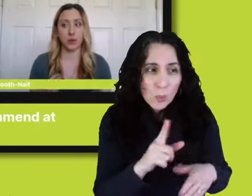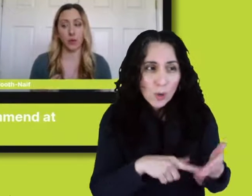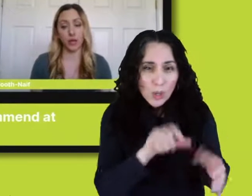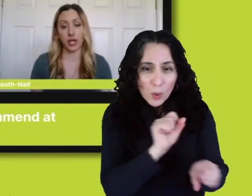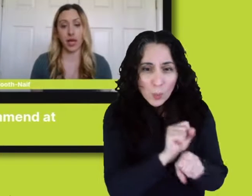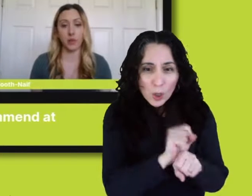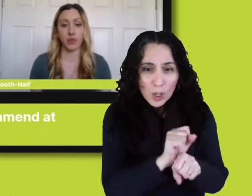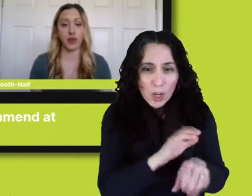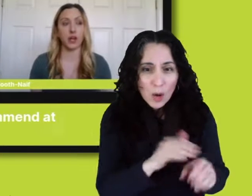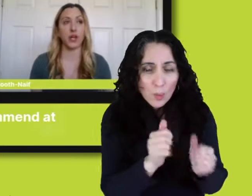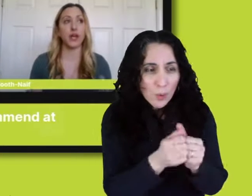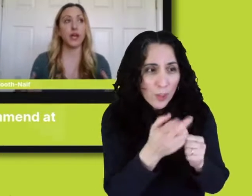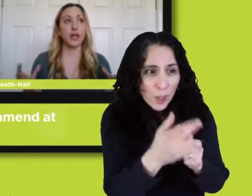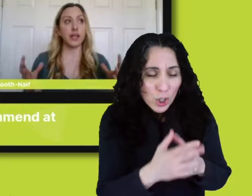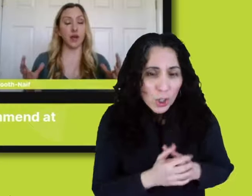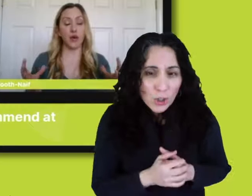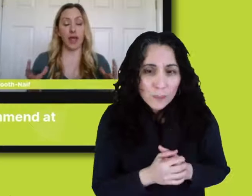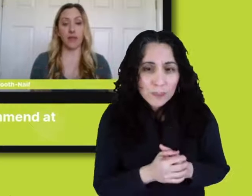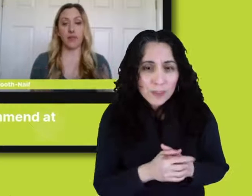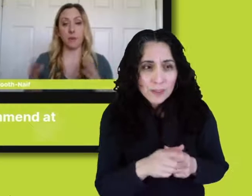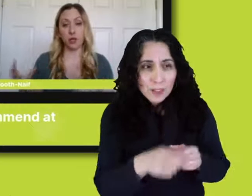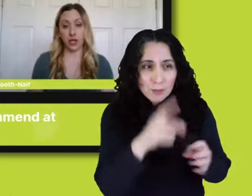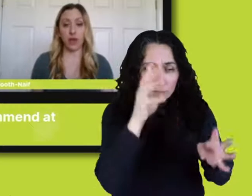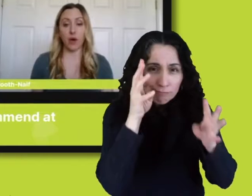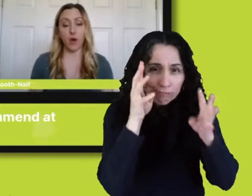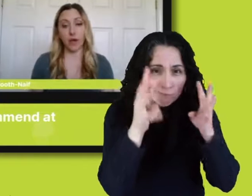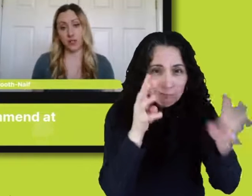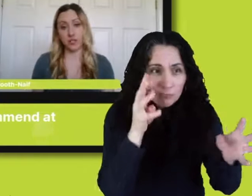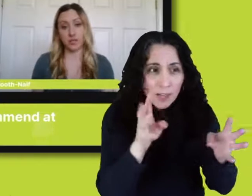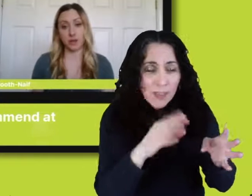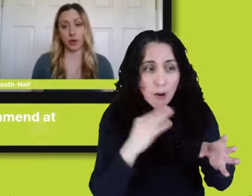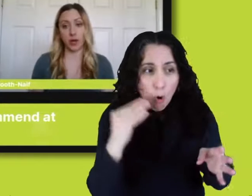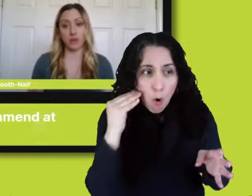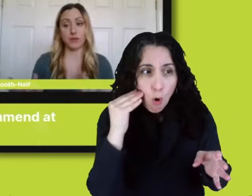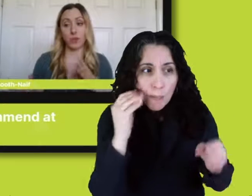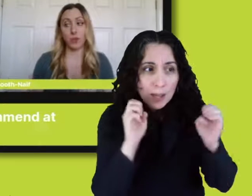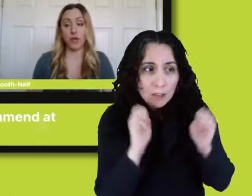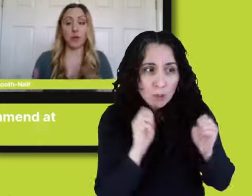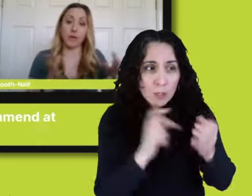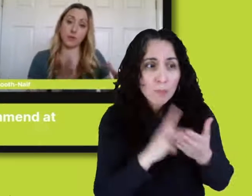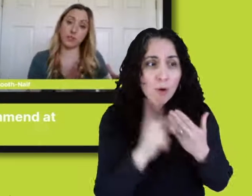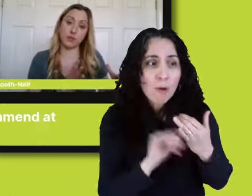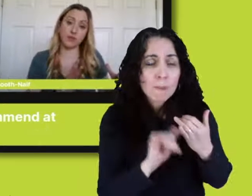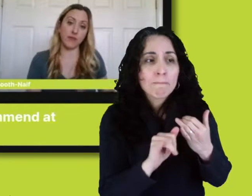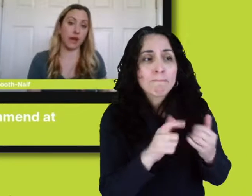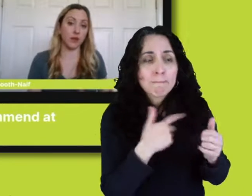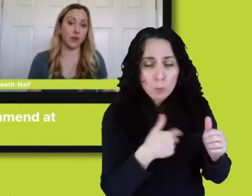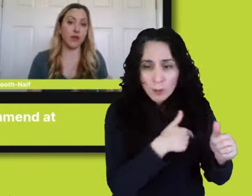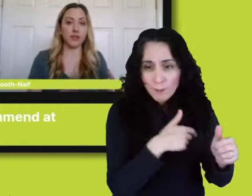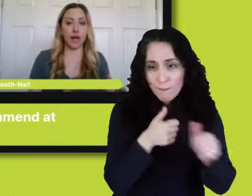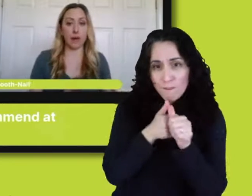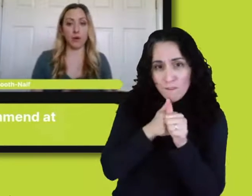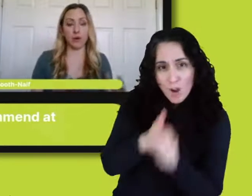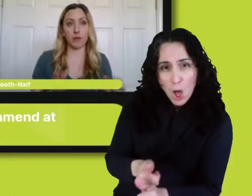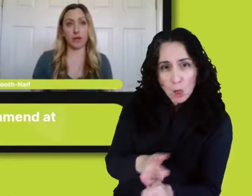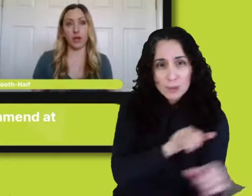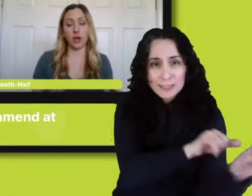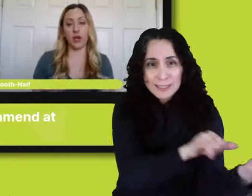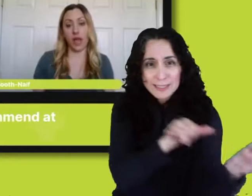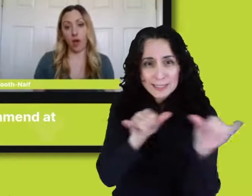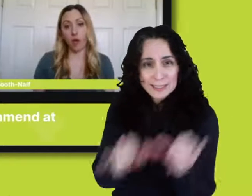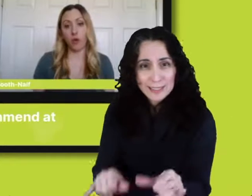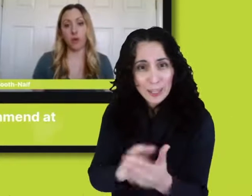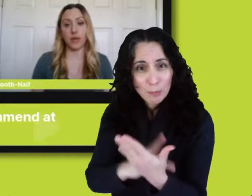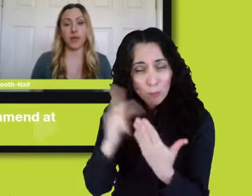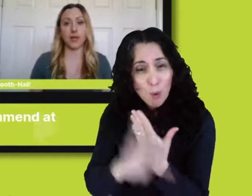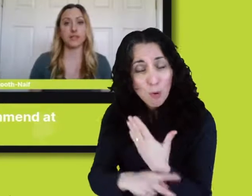skills that they were working on with her, and, having them create that home exercise program. So then we were able to follow that program